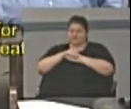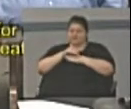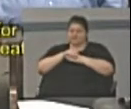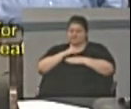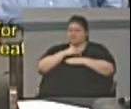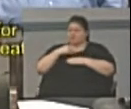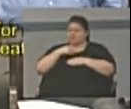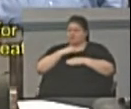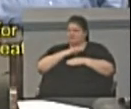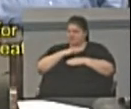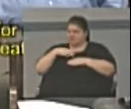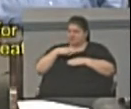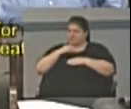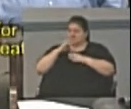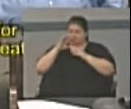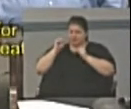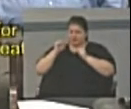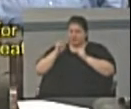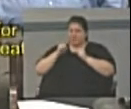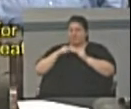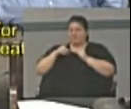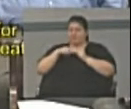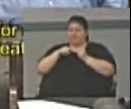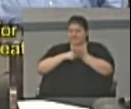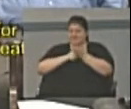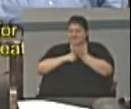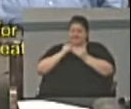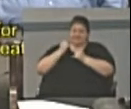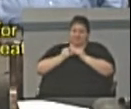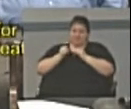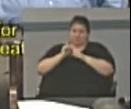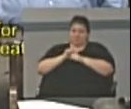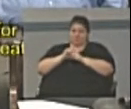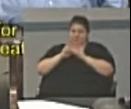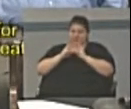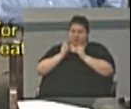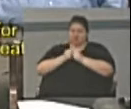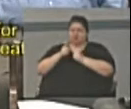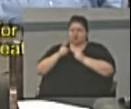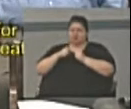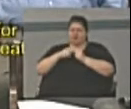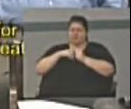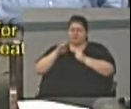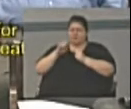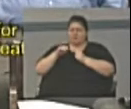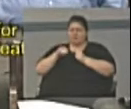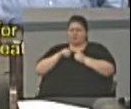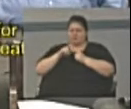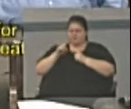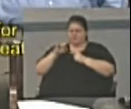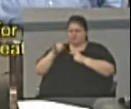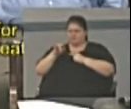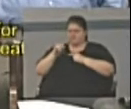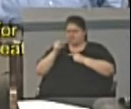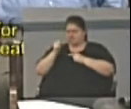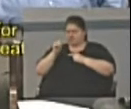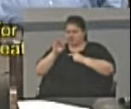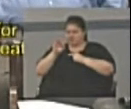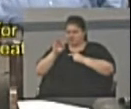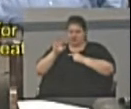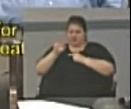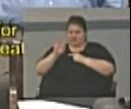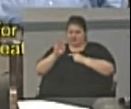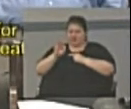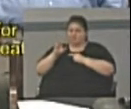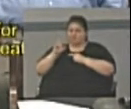mayor. As discussed at the last work session, you should have a memorandum dated January 9, 2013 in front of you titled